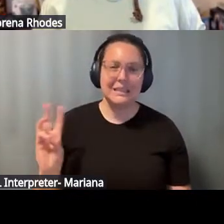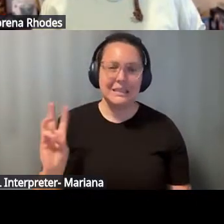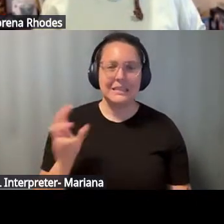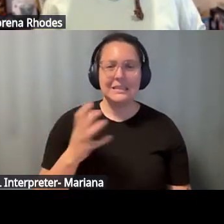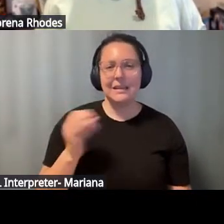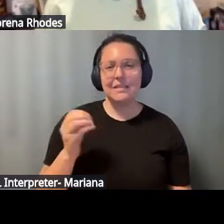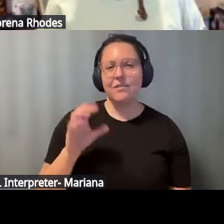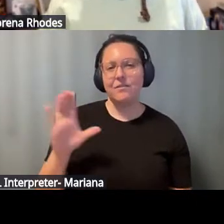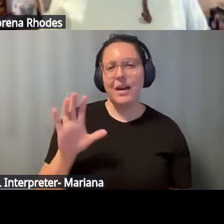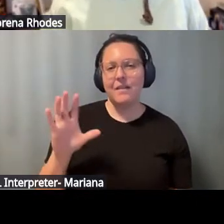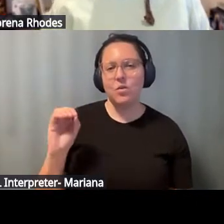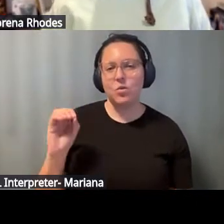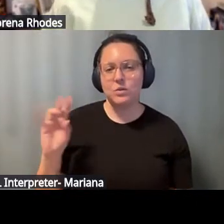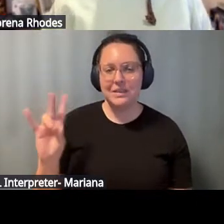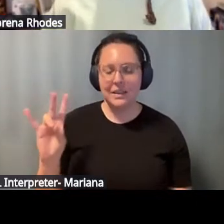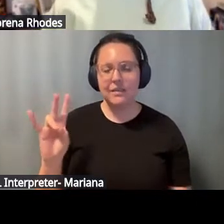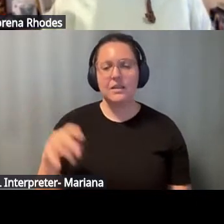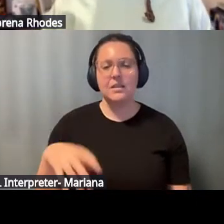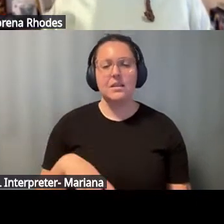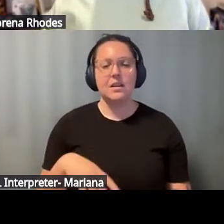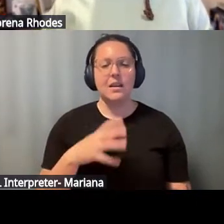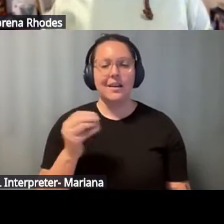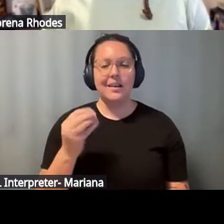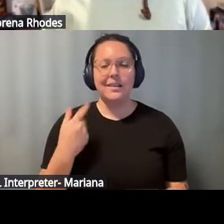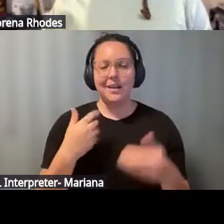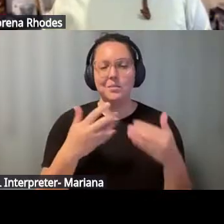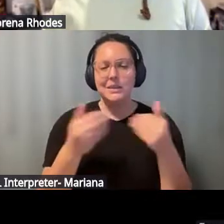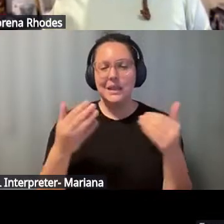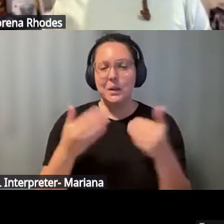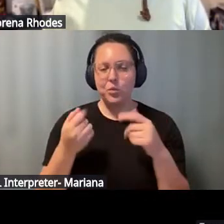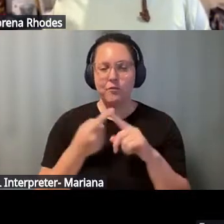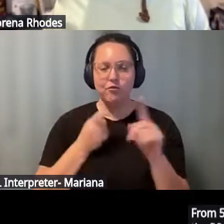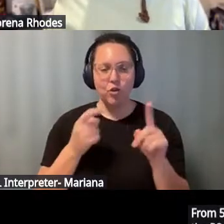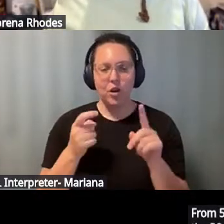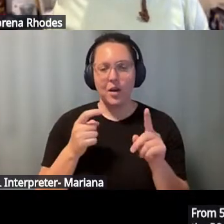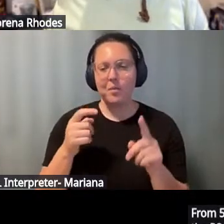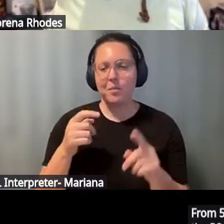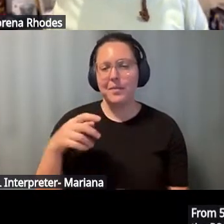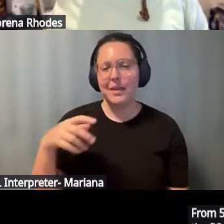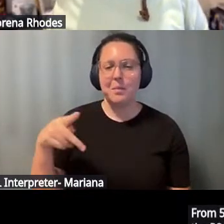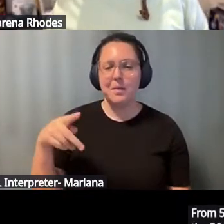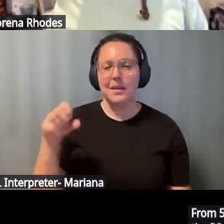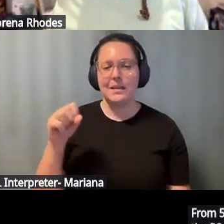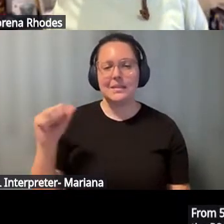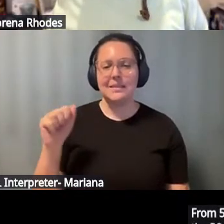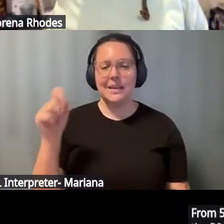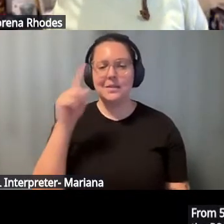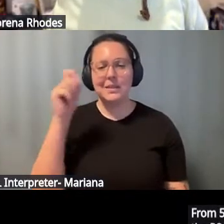507. And by that, I'm just separating them by the PSAs because, as you all know, each